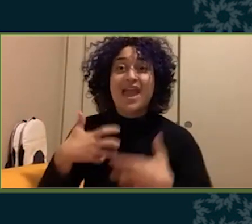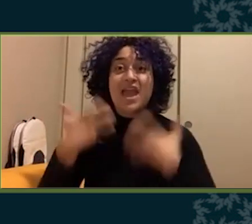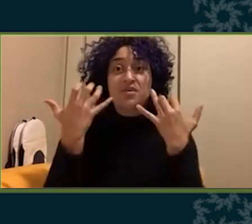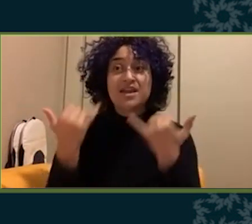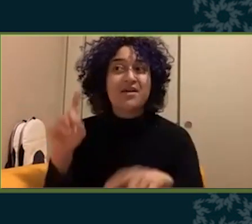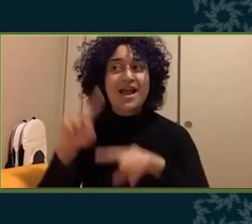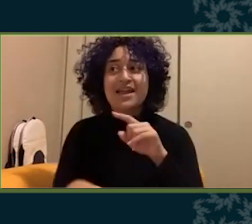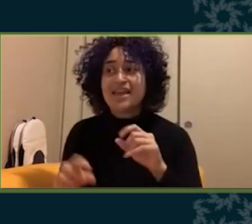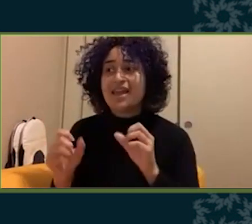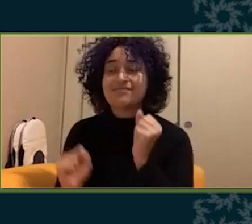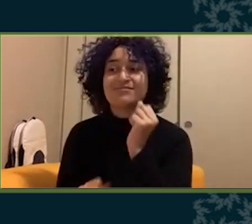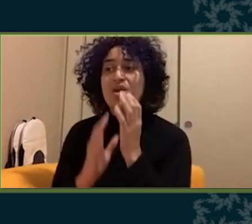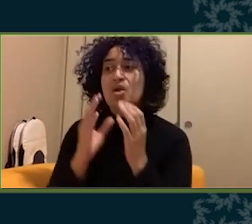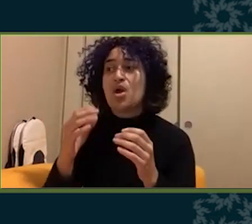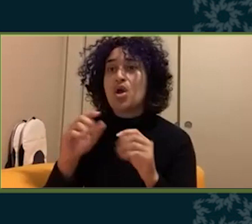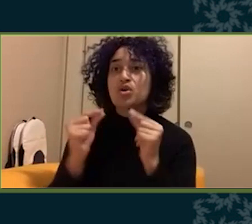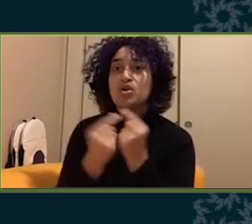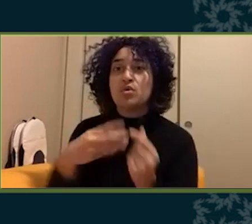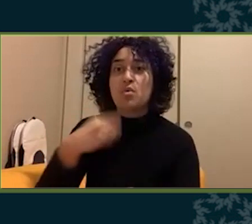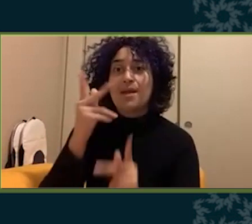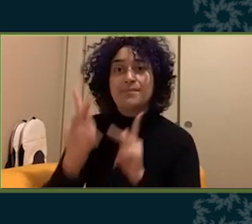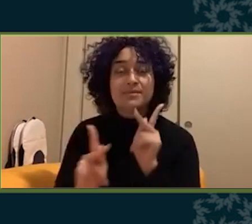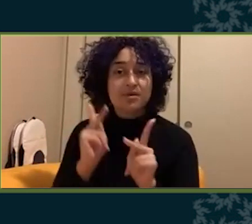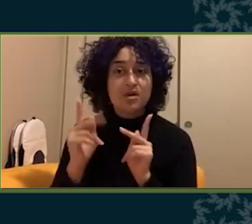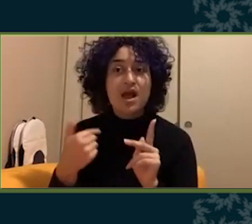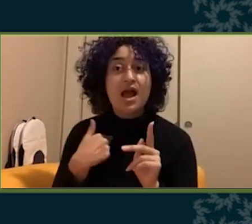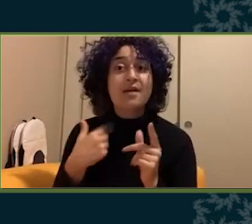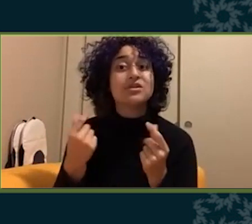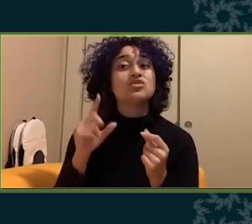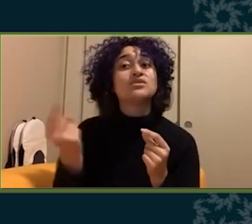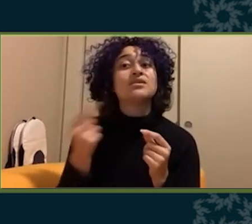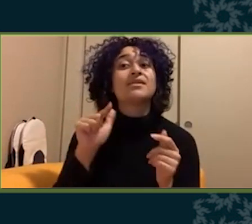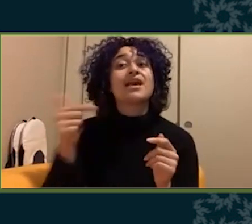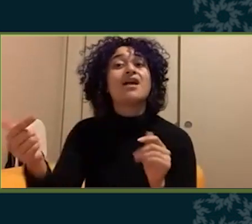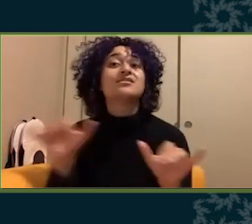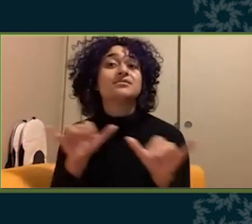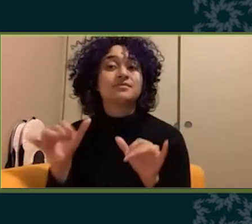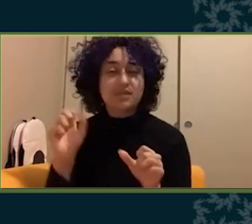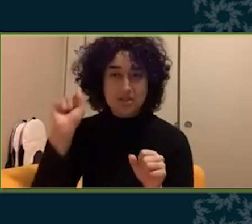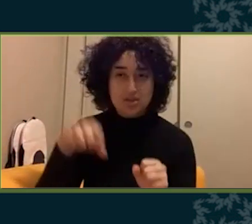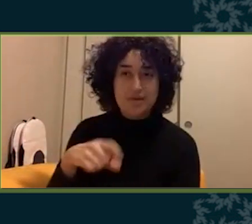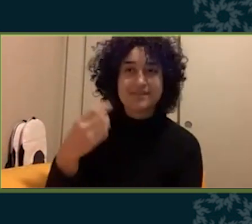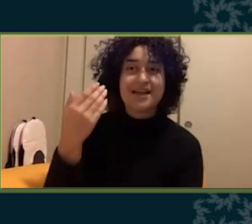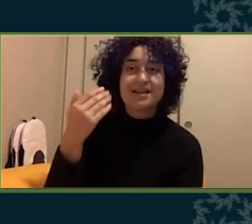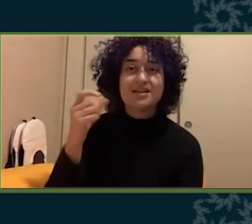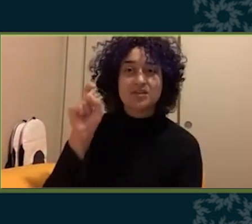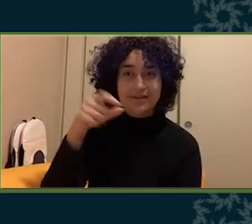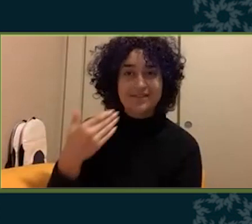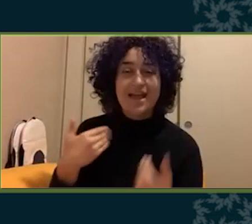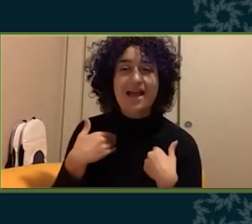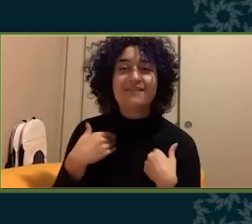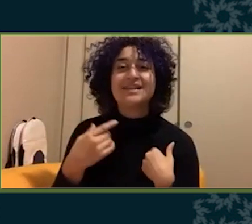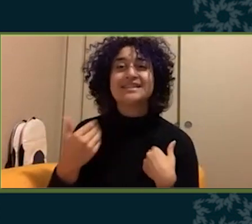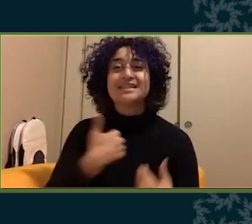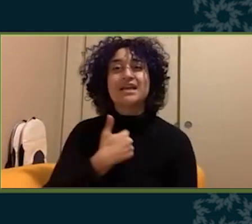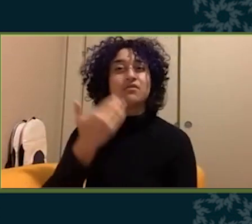sitting this out for a year before I'm going to do that, right? And you have to have that self-awareness to know